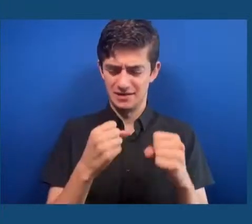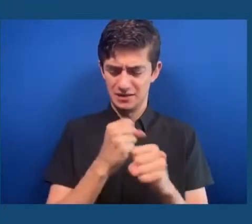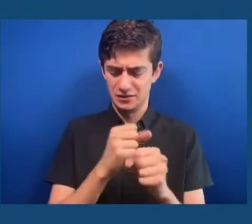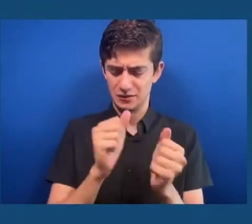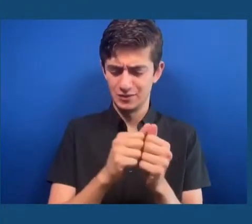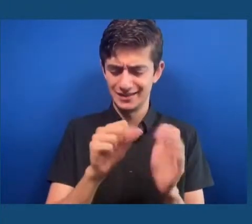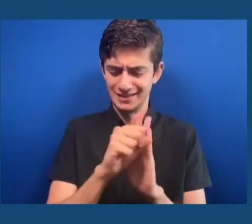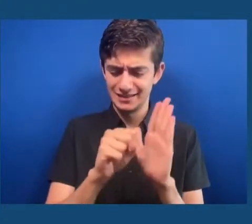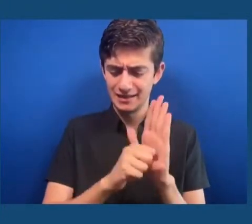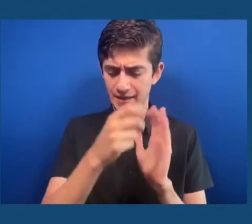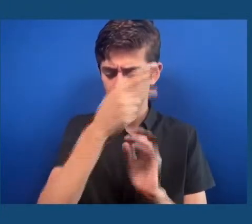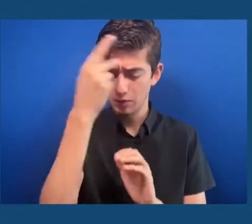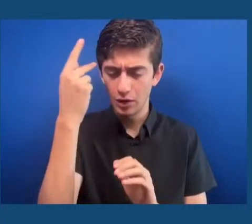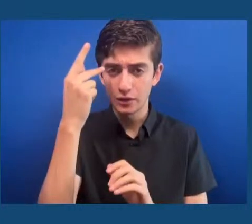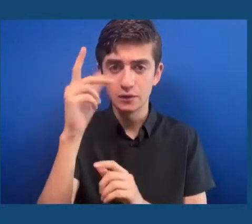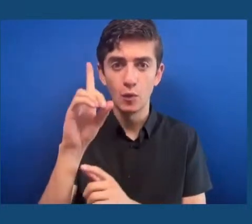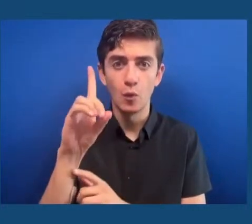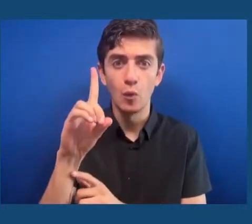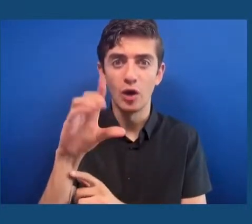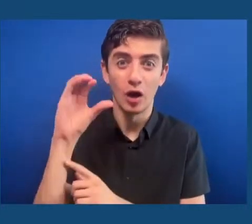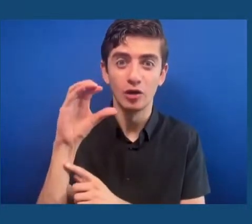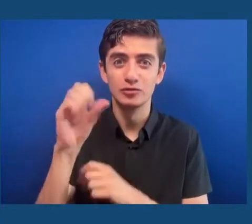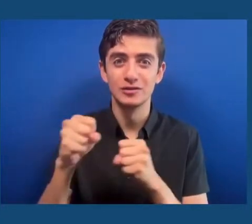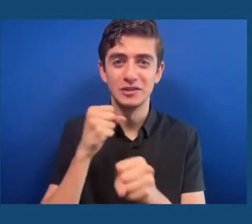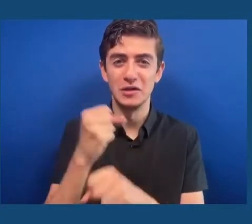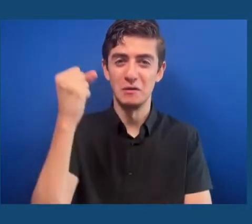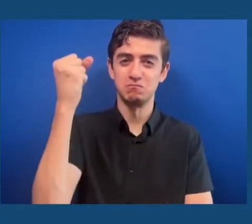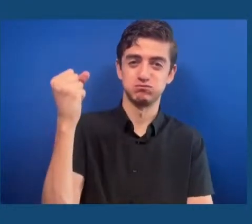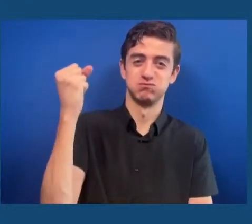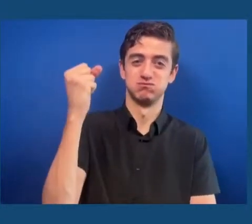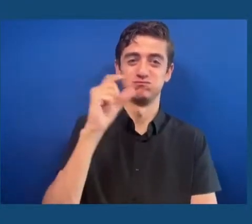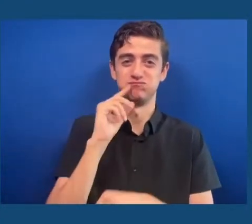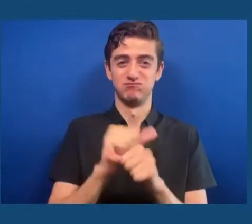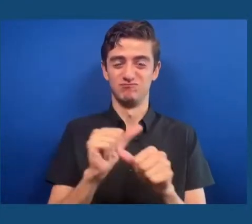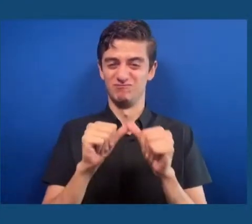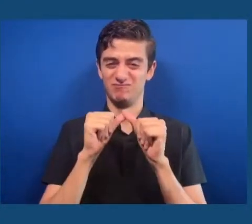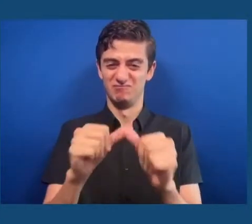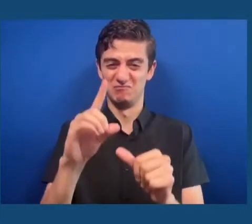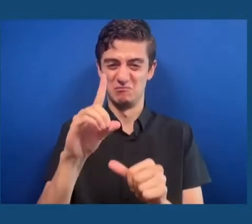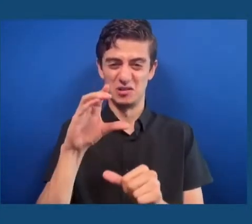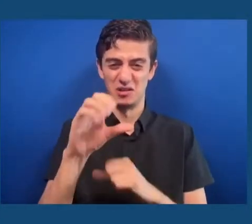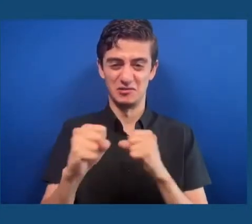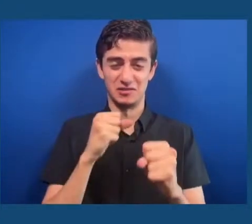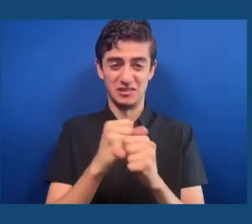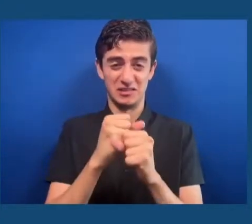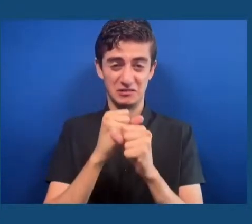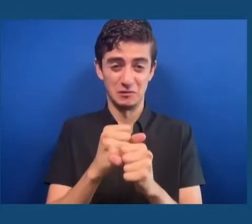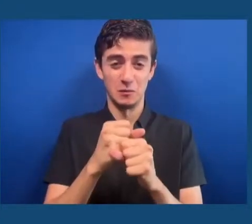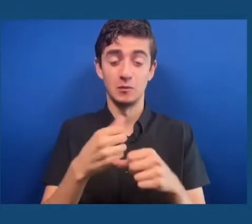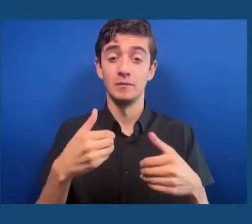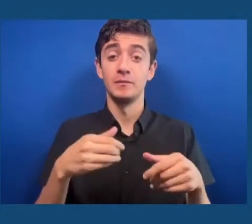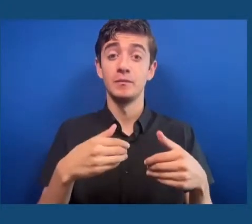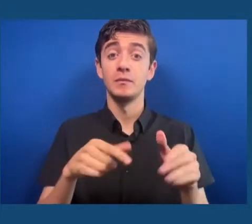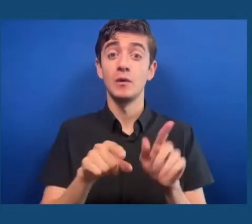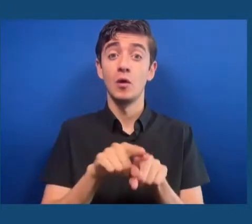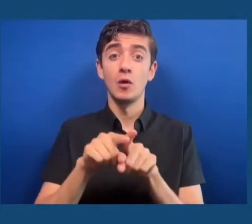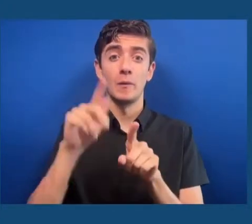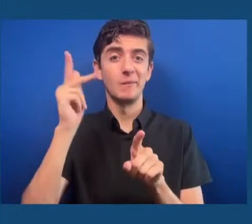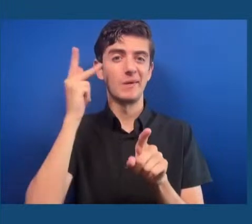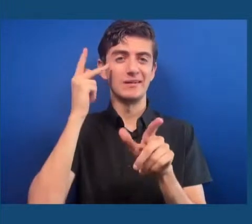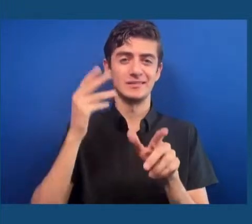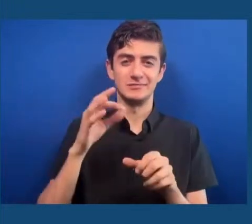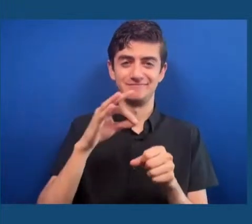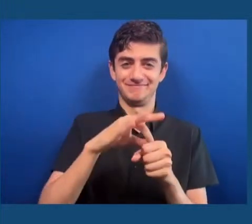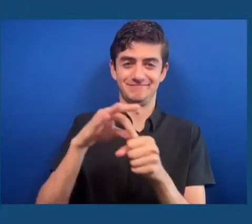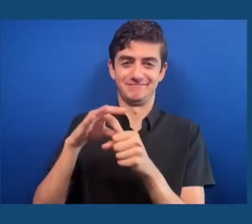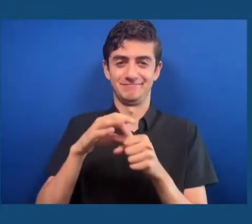another 100 more, 100 years. And our elected officials, our Senator, Anthony Palumbo, has joined